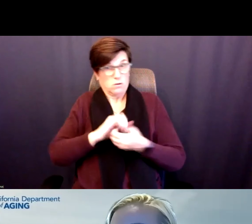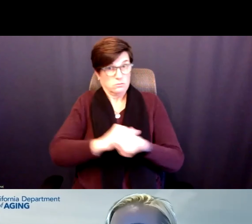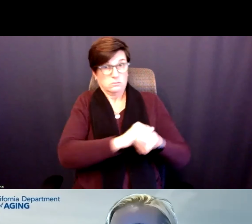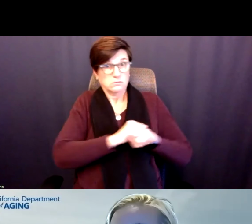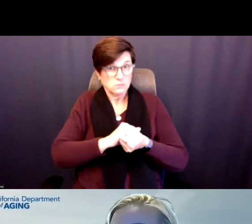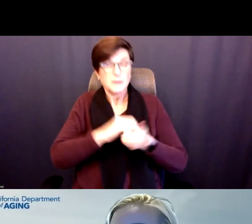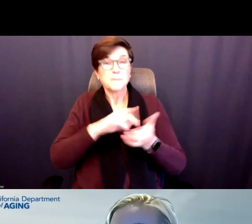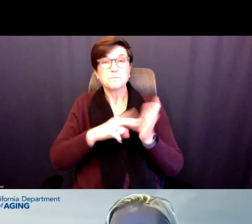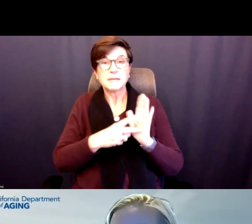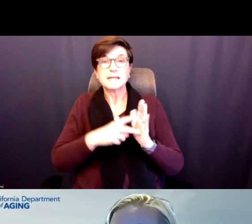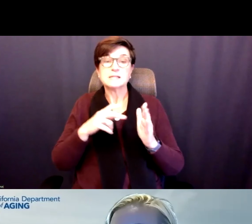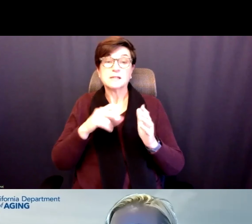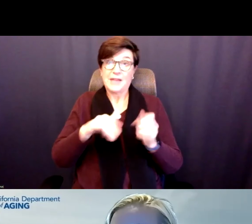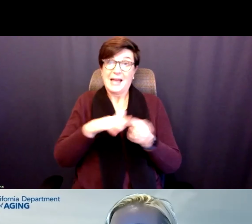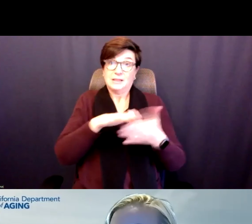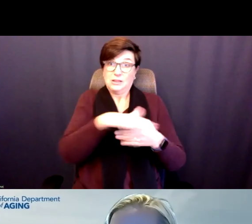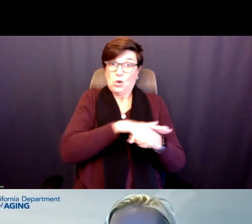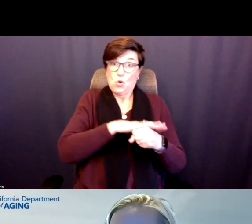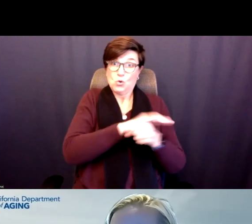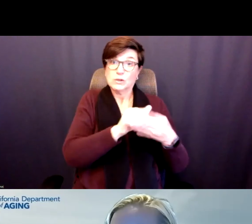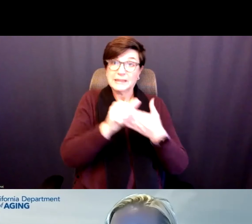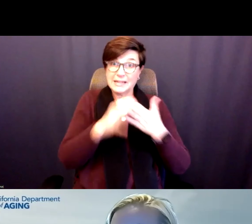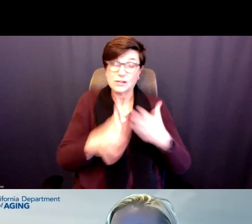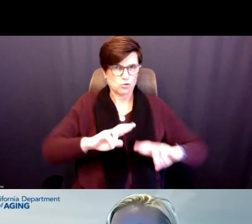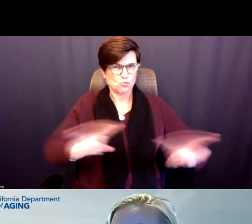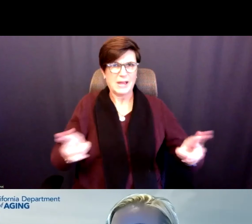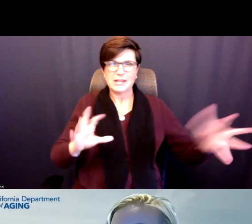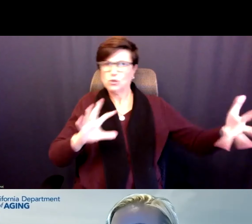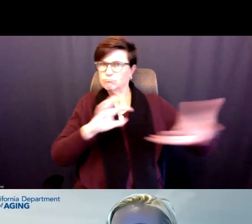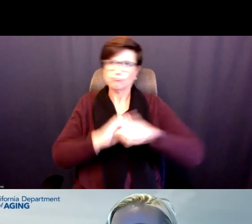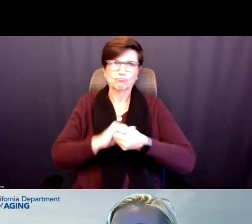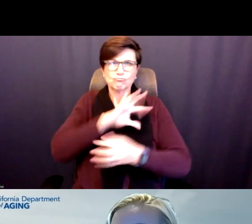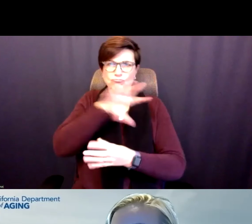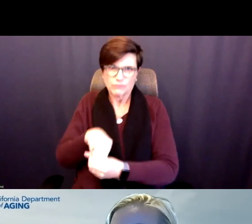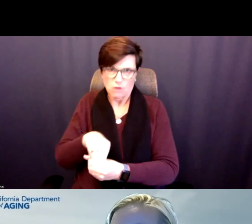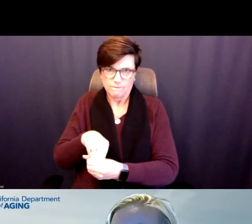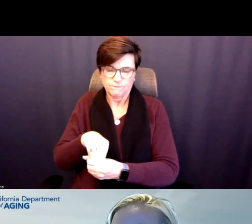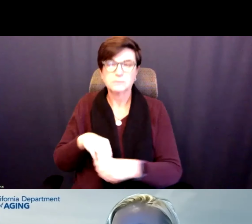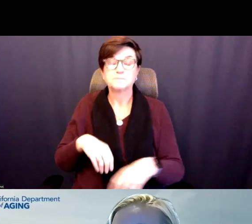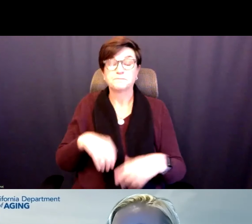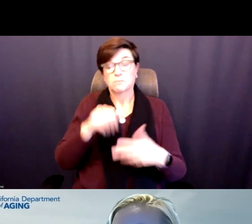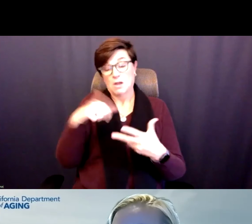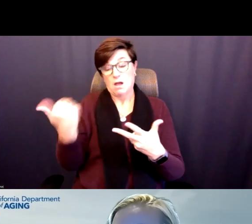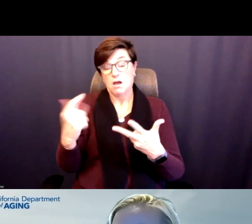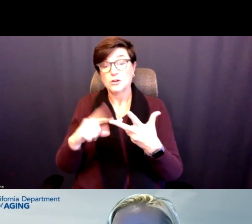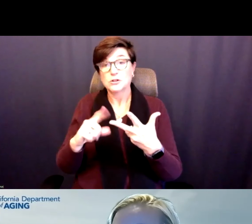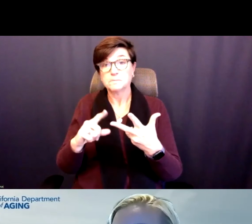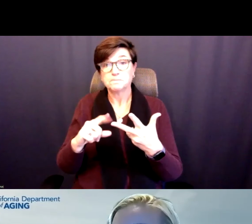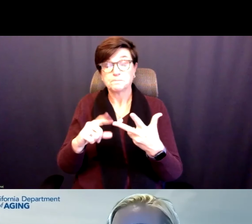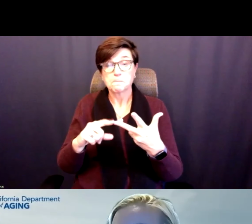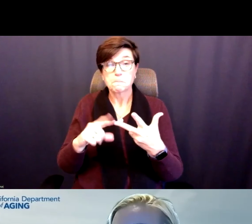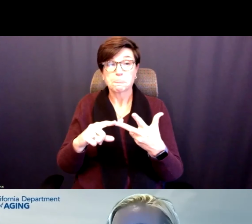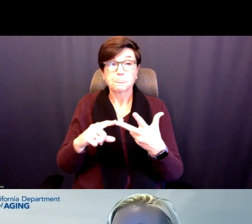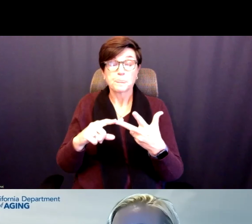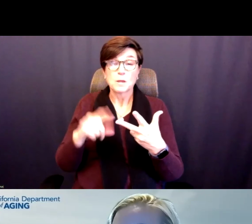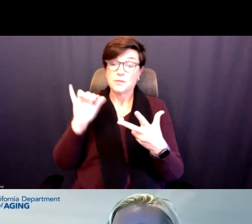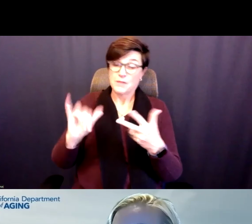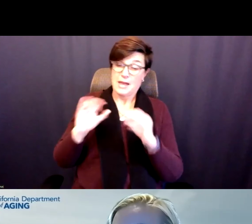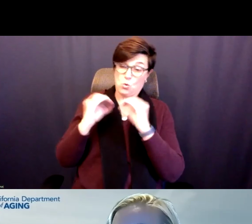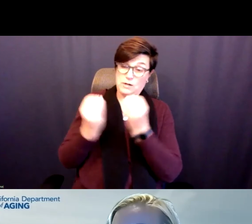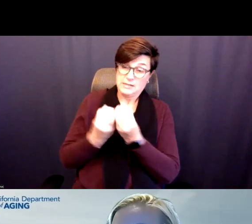and to tie into other community initiatives. Another idea is having an established track record of